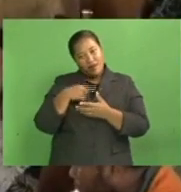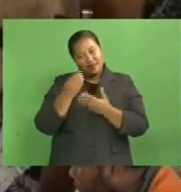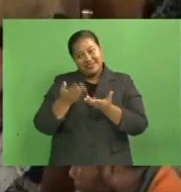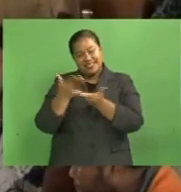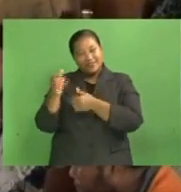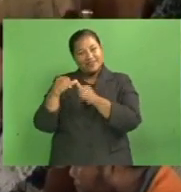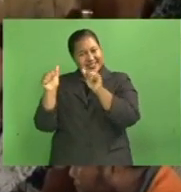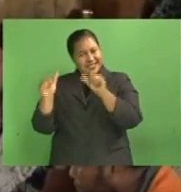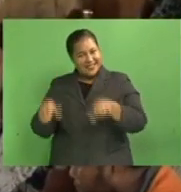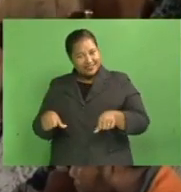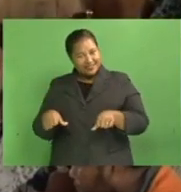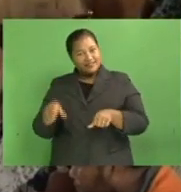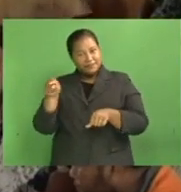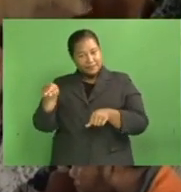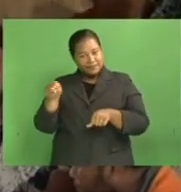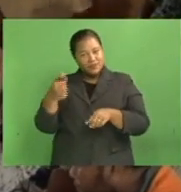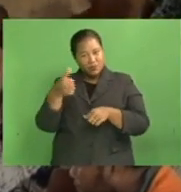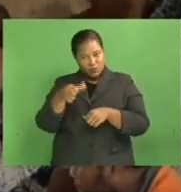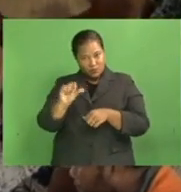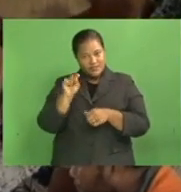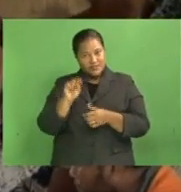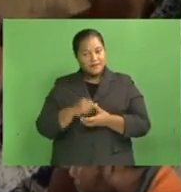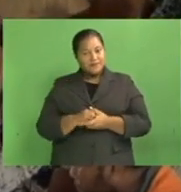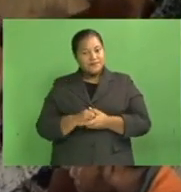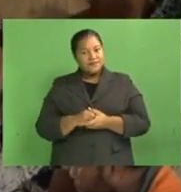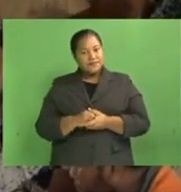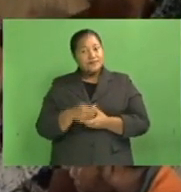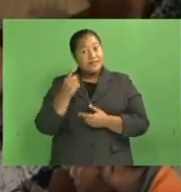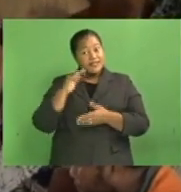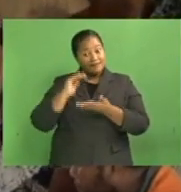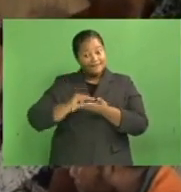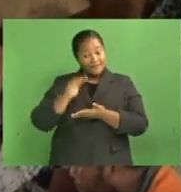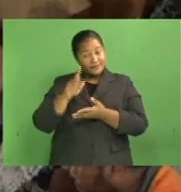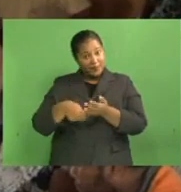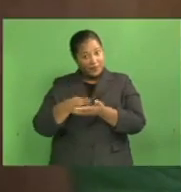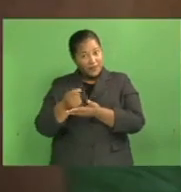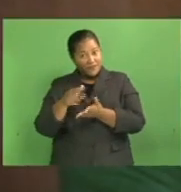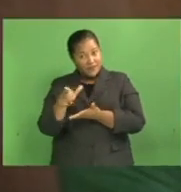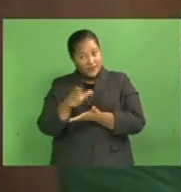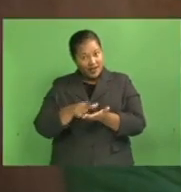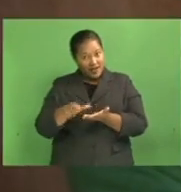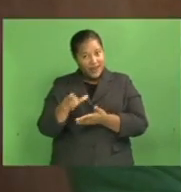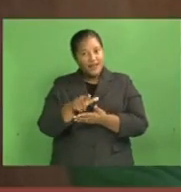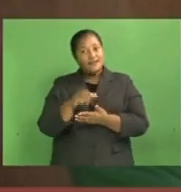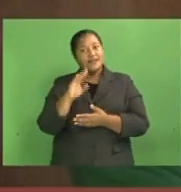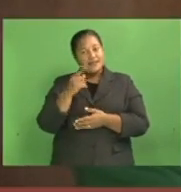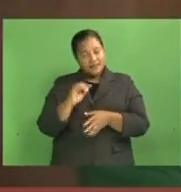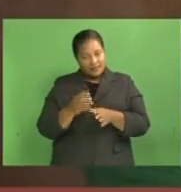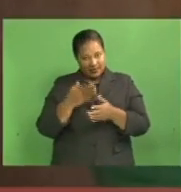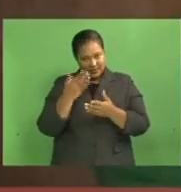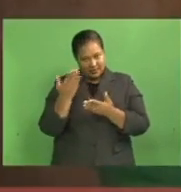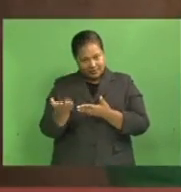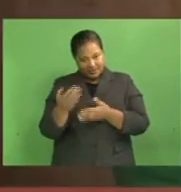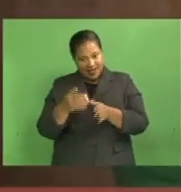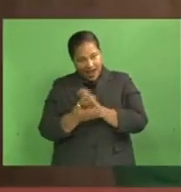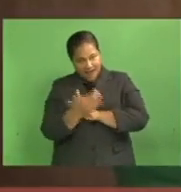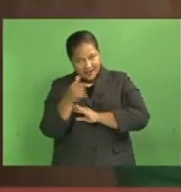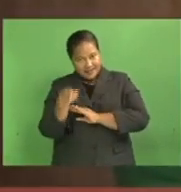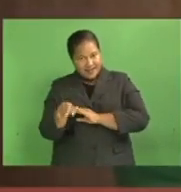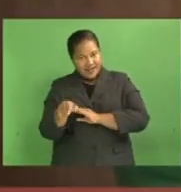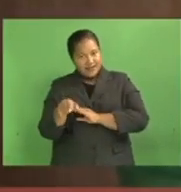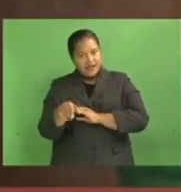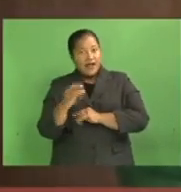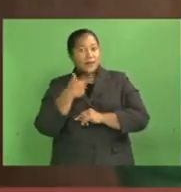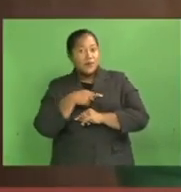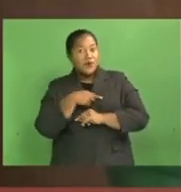Agricultural Landlord and Tenant Act. The classification of the land is based under ALTA. In ALTA